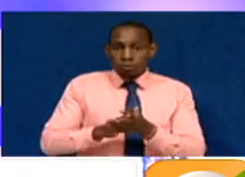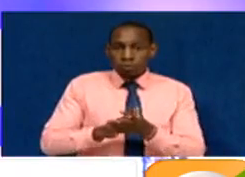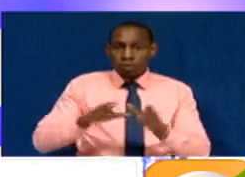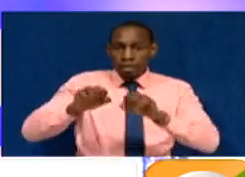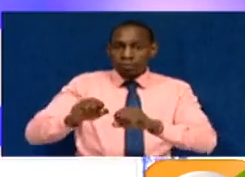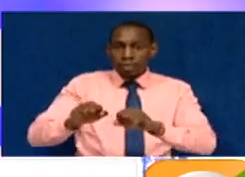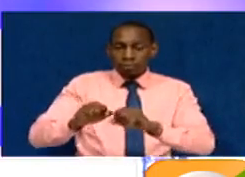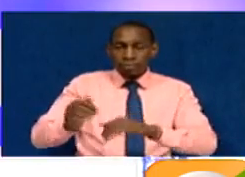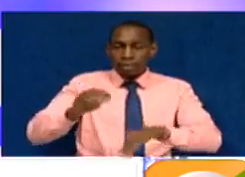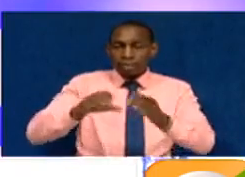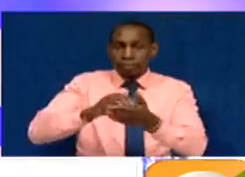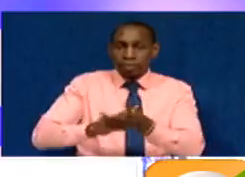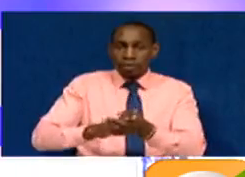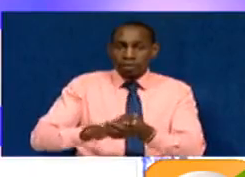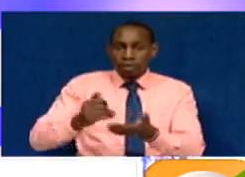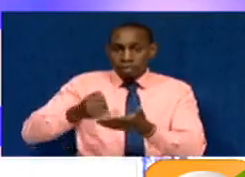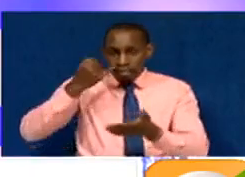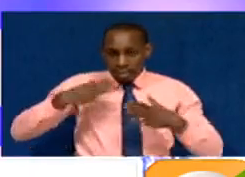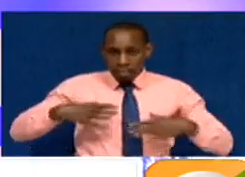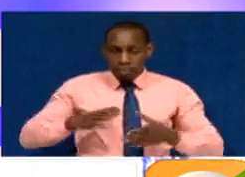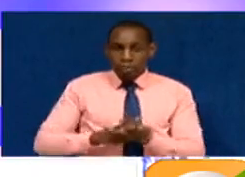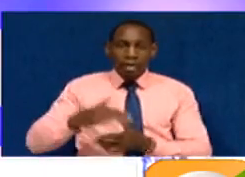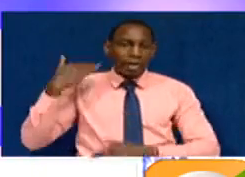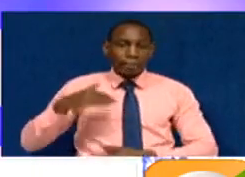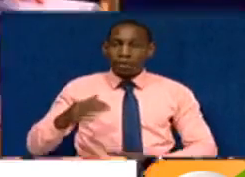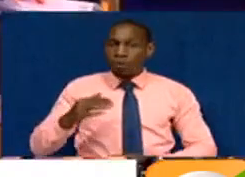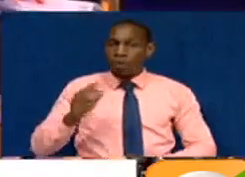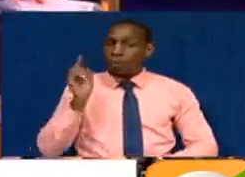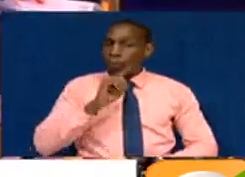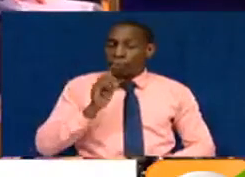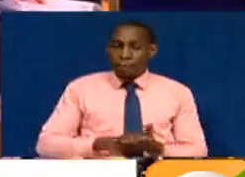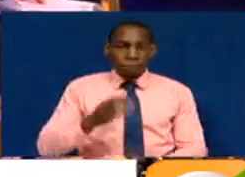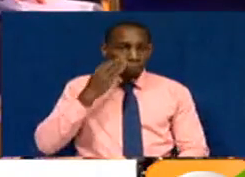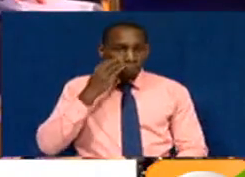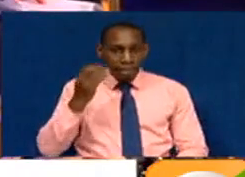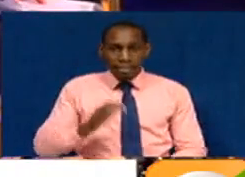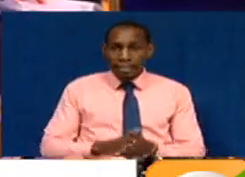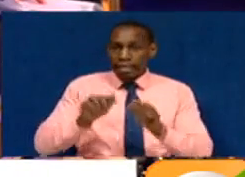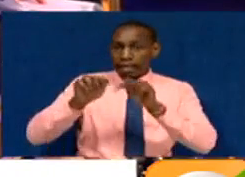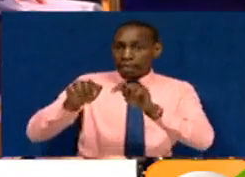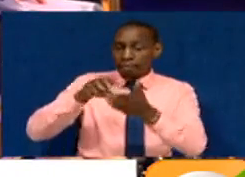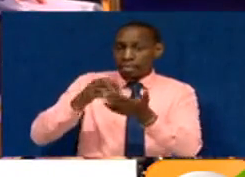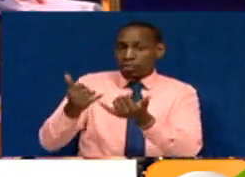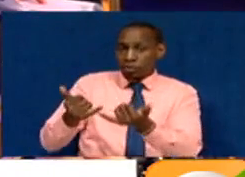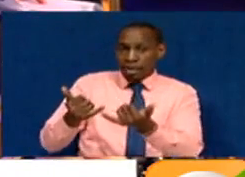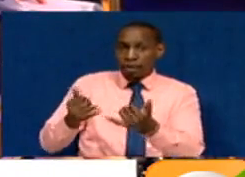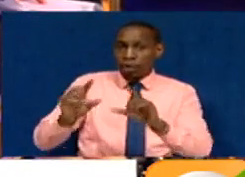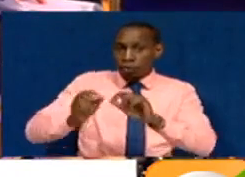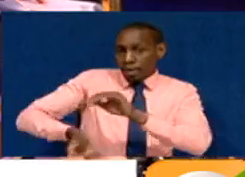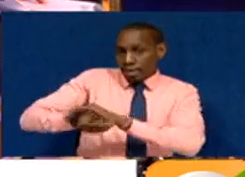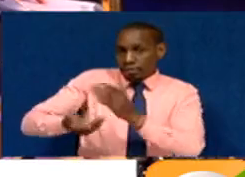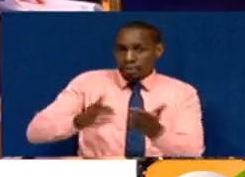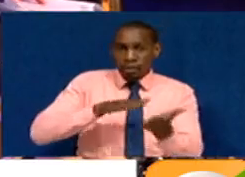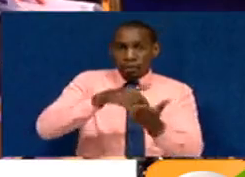institutions, drug dealers, criminals of unprecedented standards. Matiangi blamed the current situation on what he termed